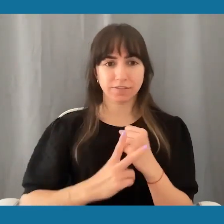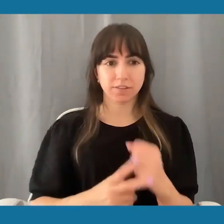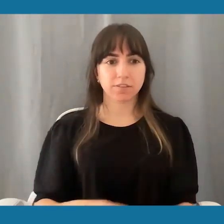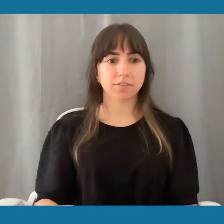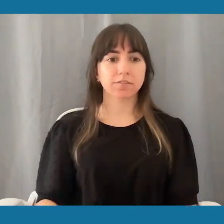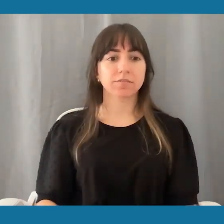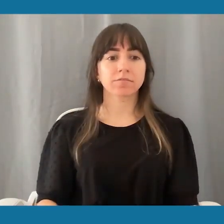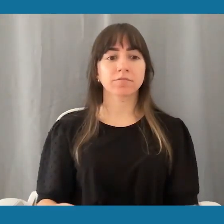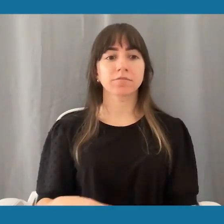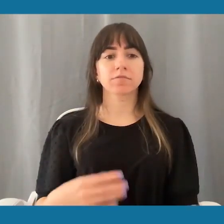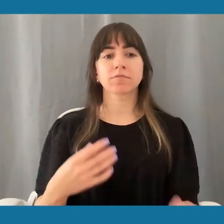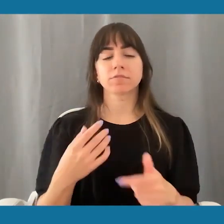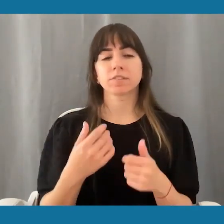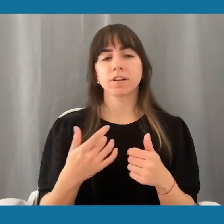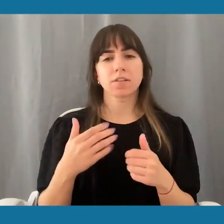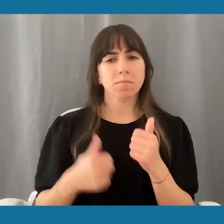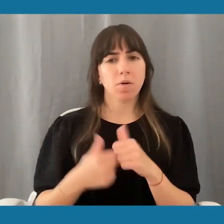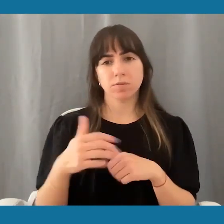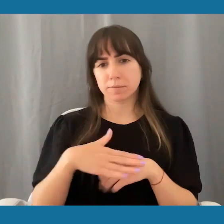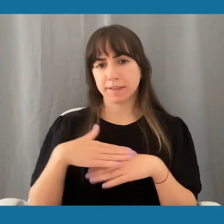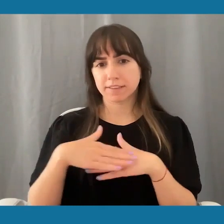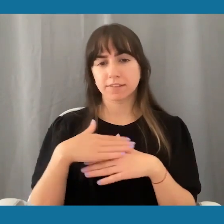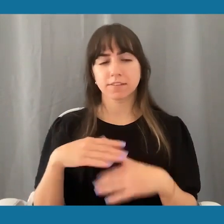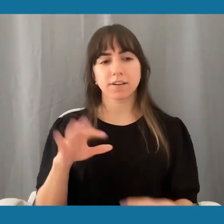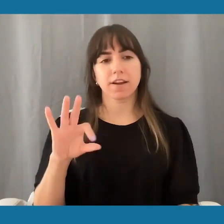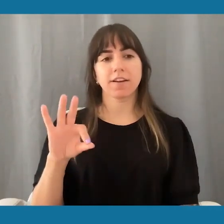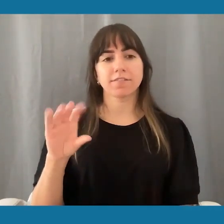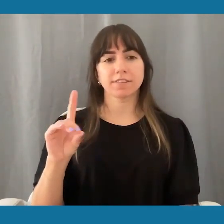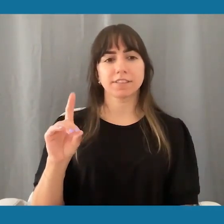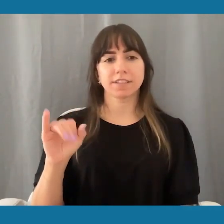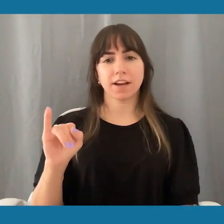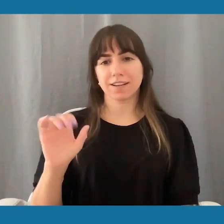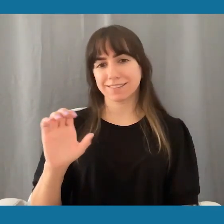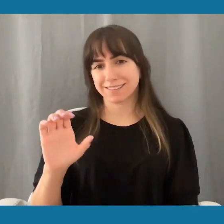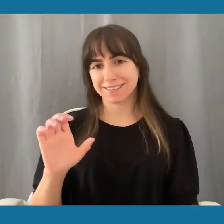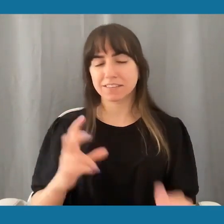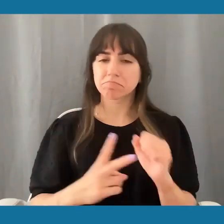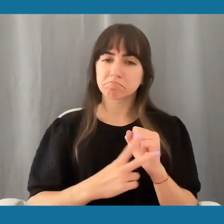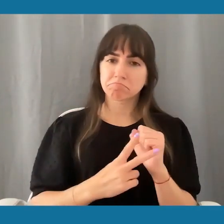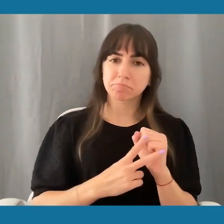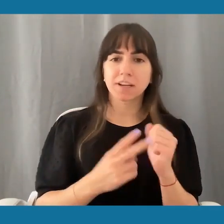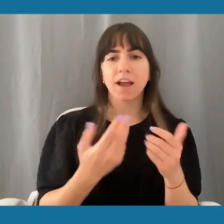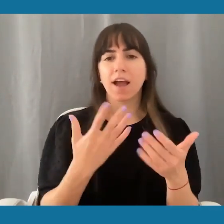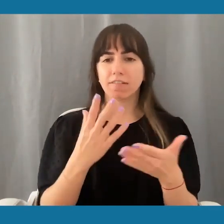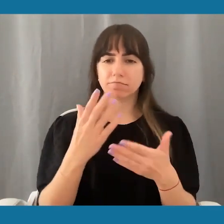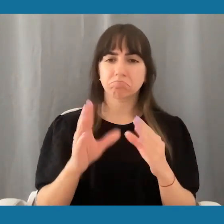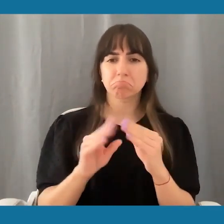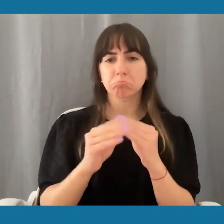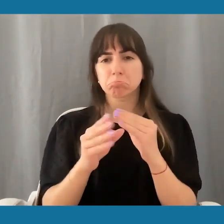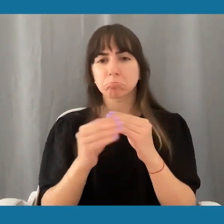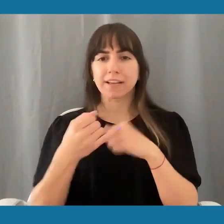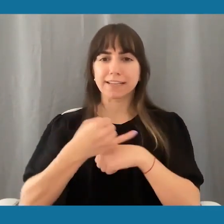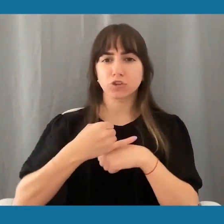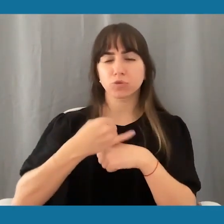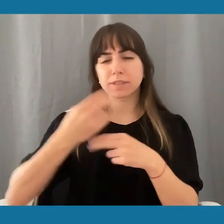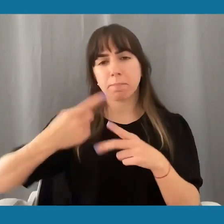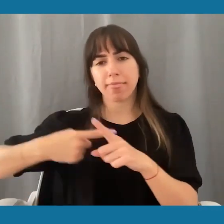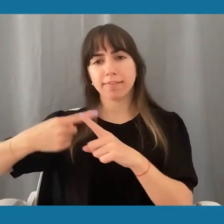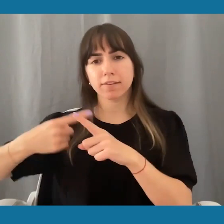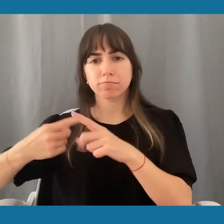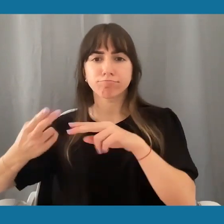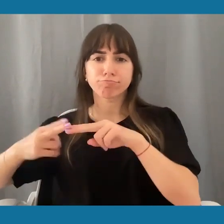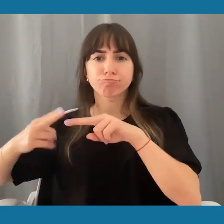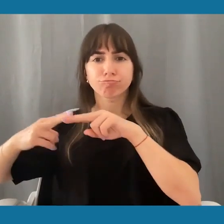month. Maybe you want to actually invest those funds. We have what we call pre-designed portfolio options that kind of are